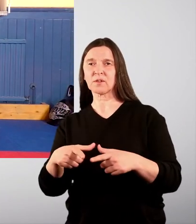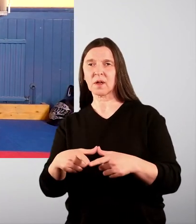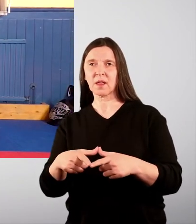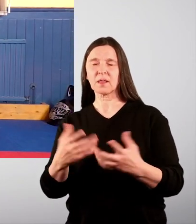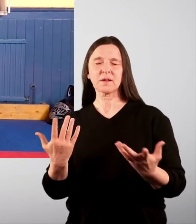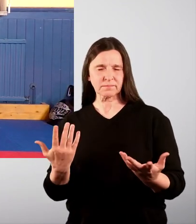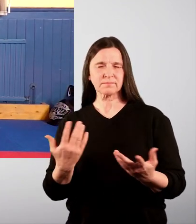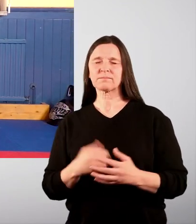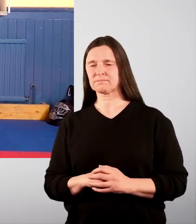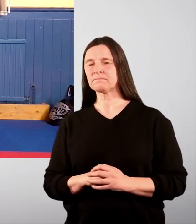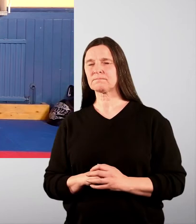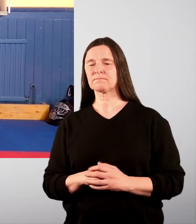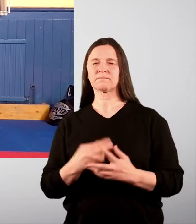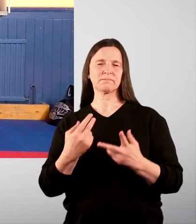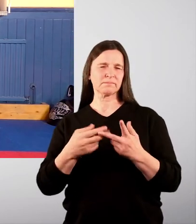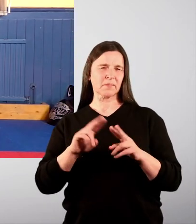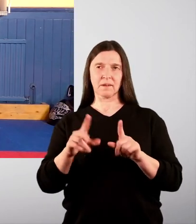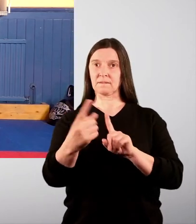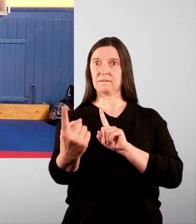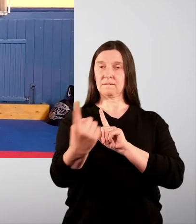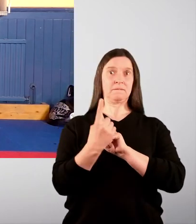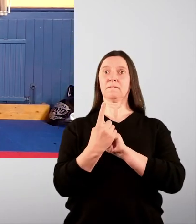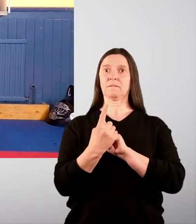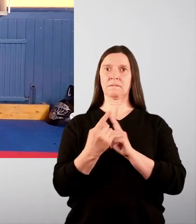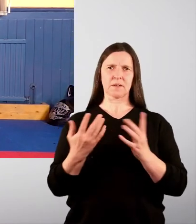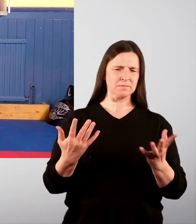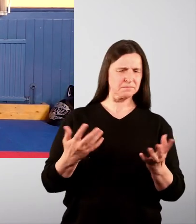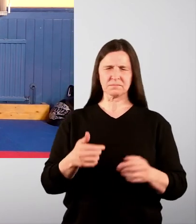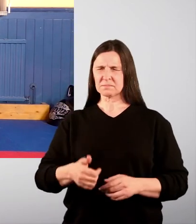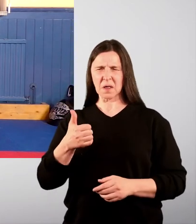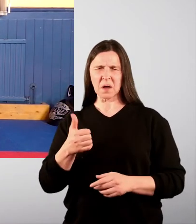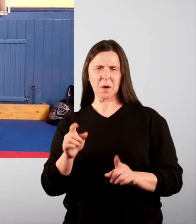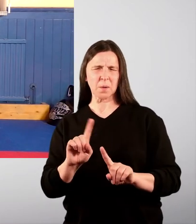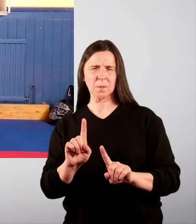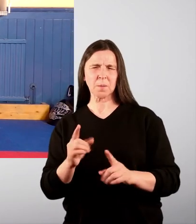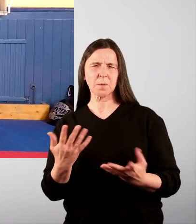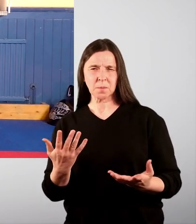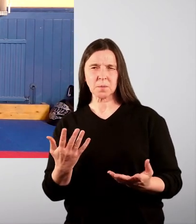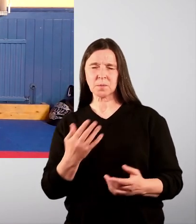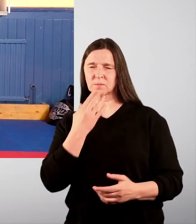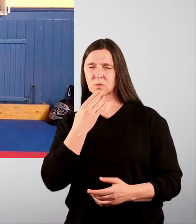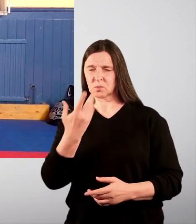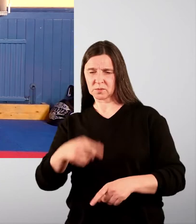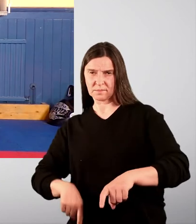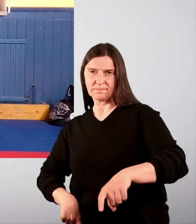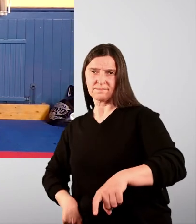Bob, he's a male, and therefore we've got his own set of tennis balls for in